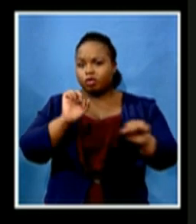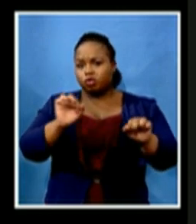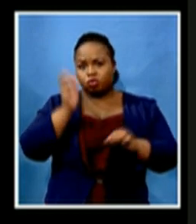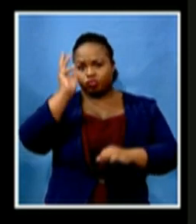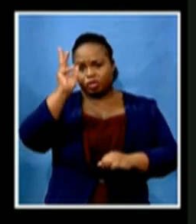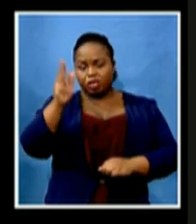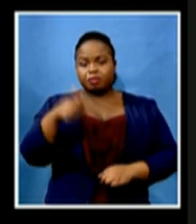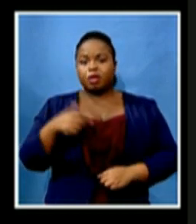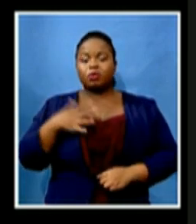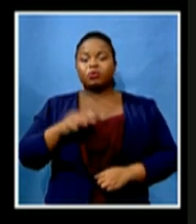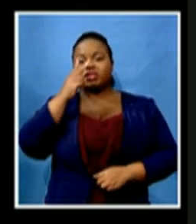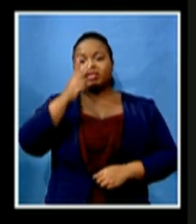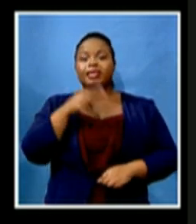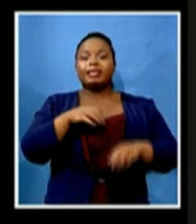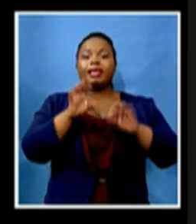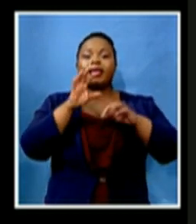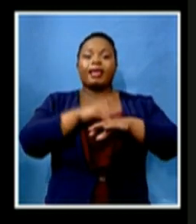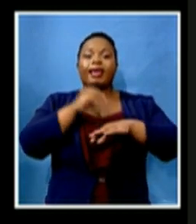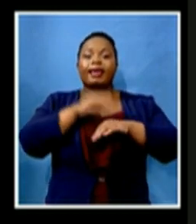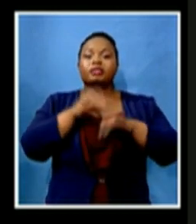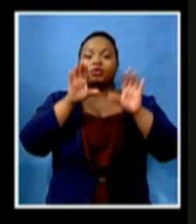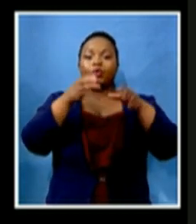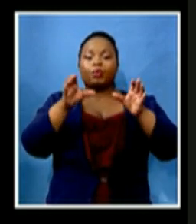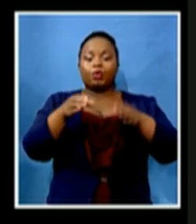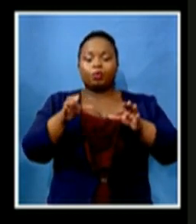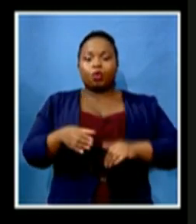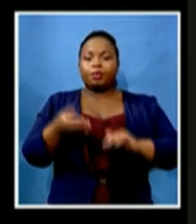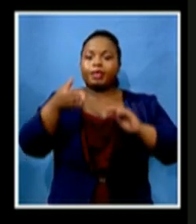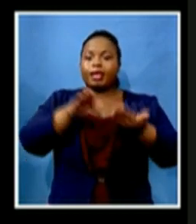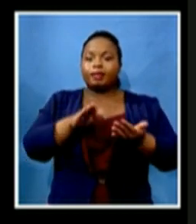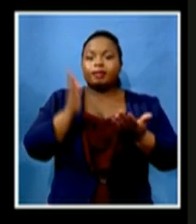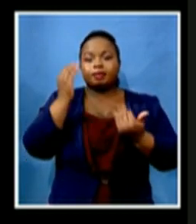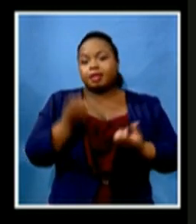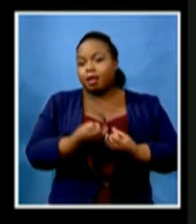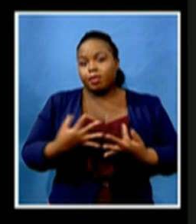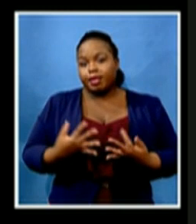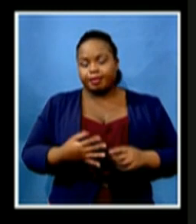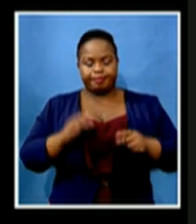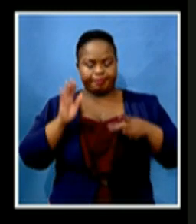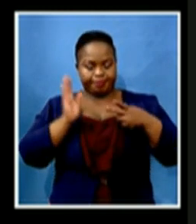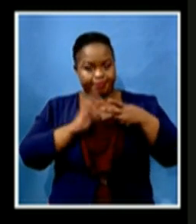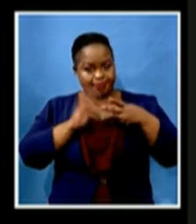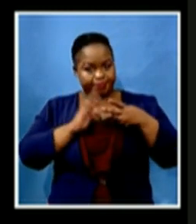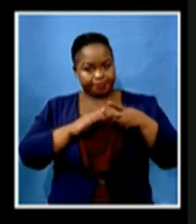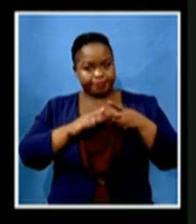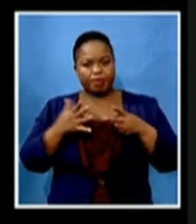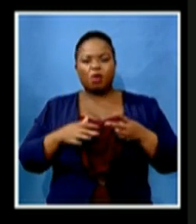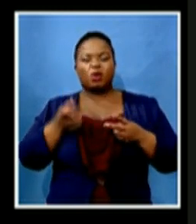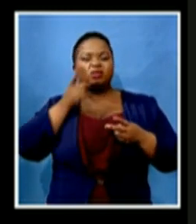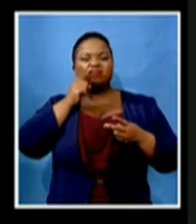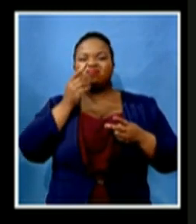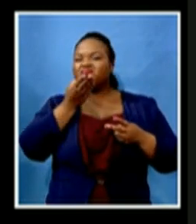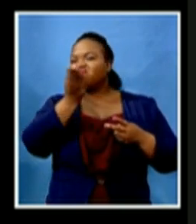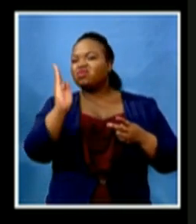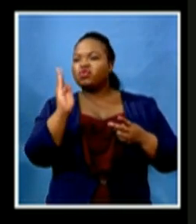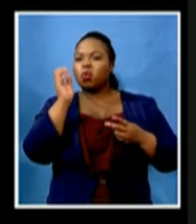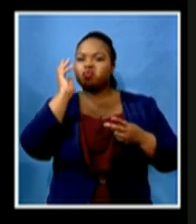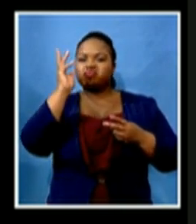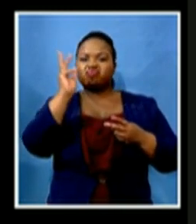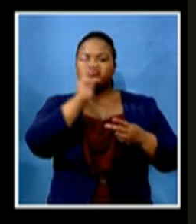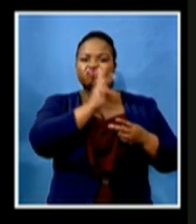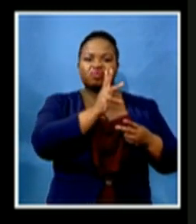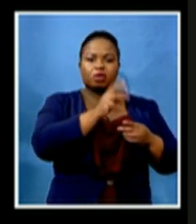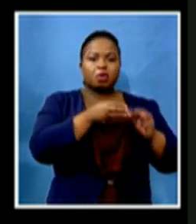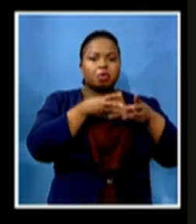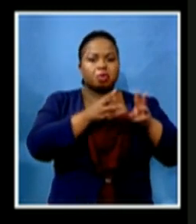second point is that the modelers, whether they have tried to retrofit their models onto the data that we have